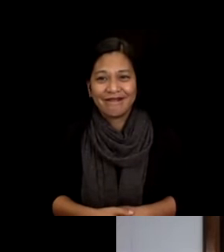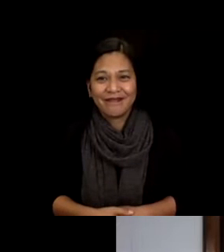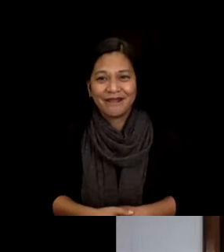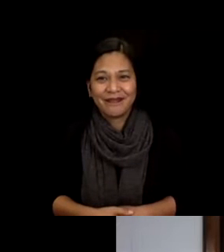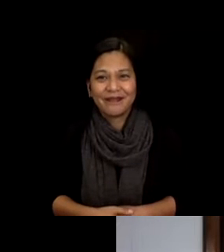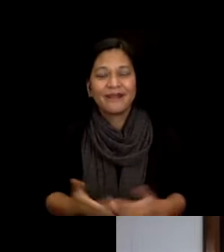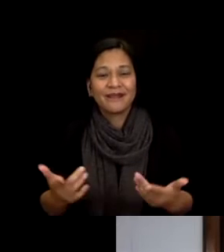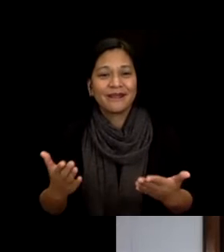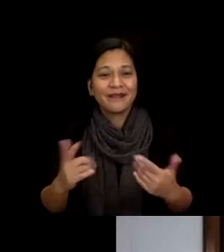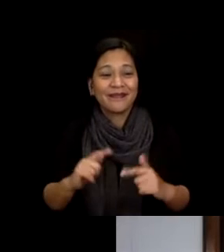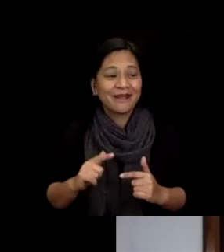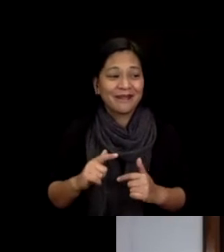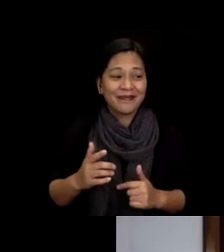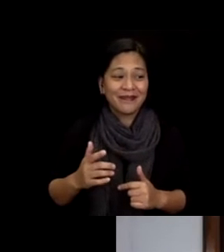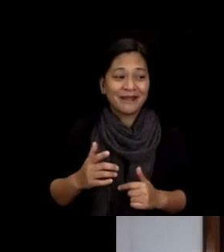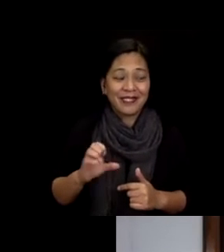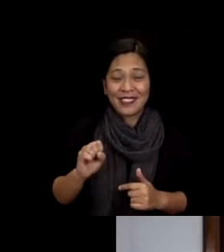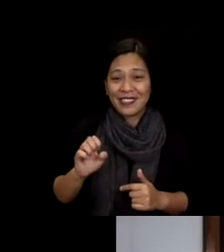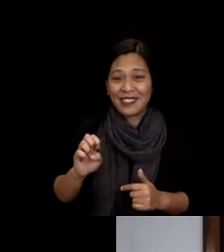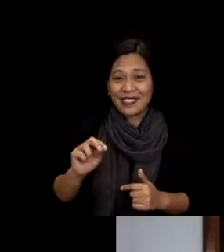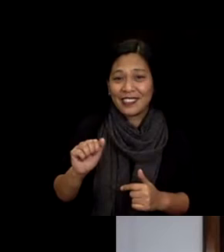I am happy to also